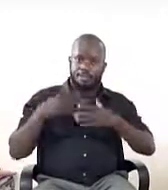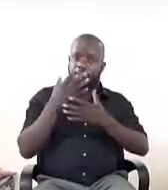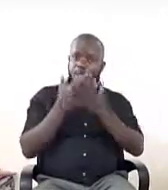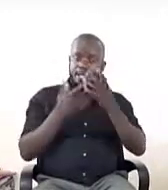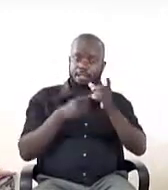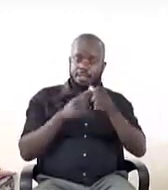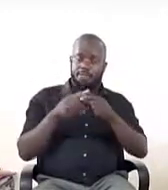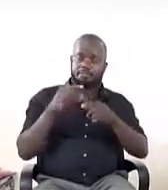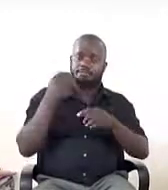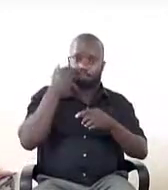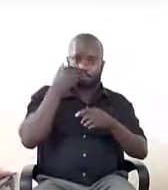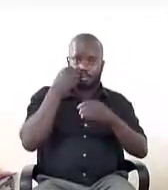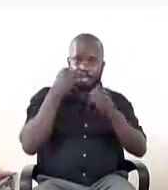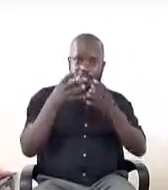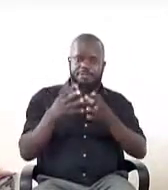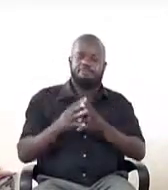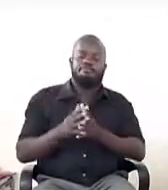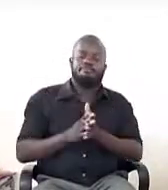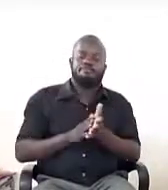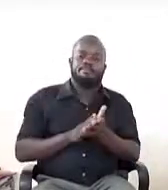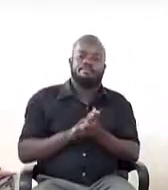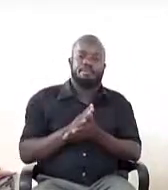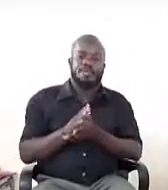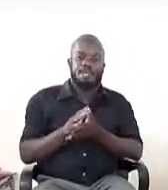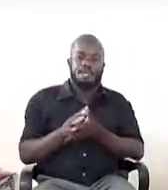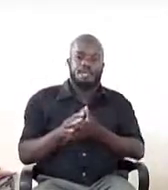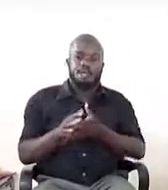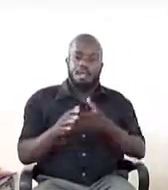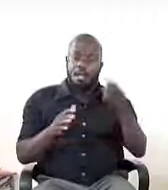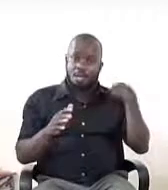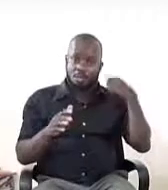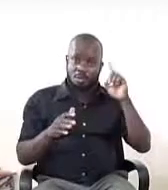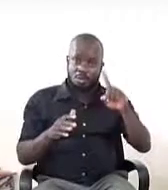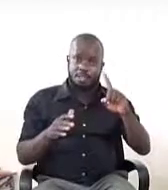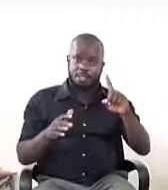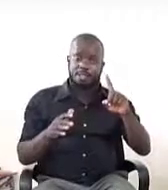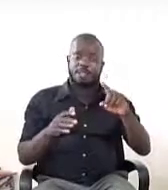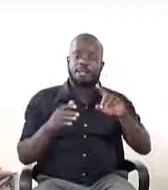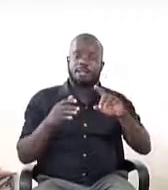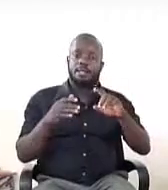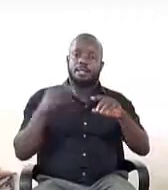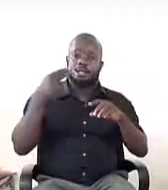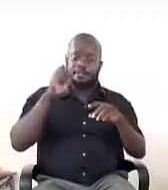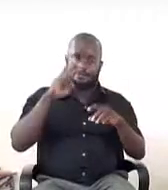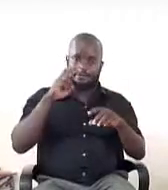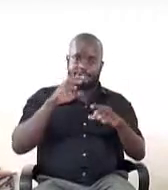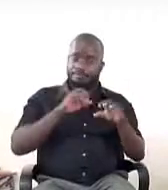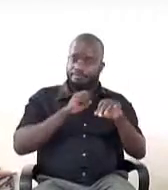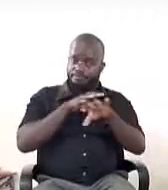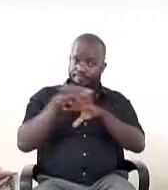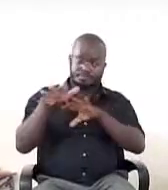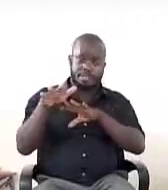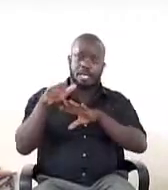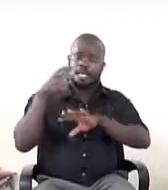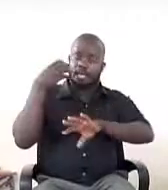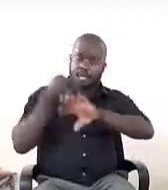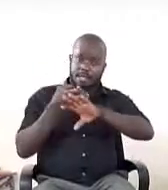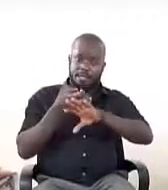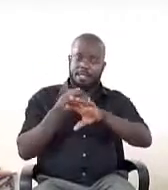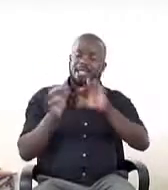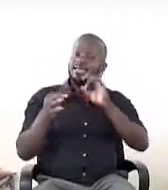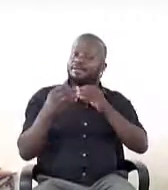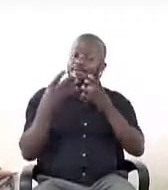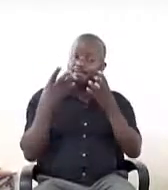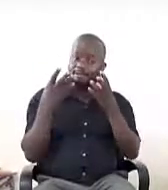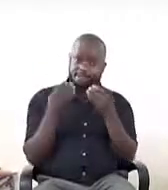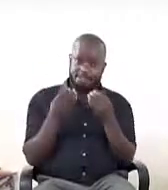and causes infections. So, the number one lesson is that HIV is hard to transmit. If it were as easy